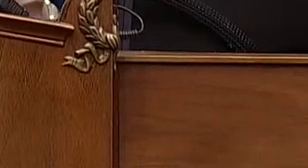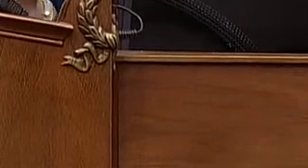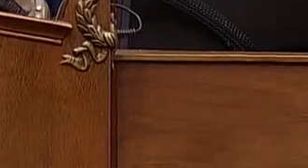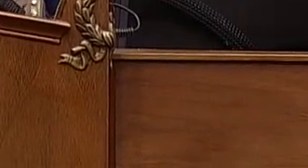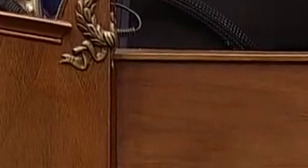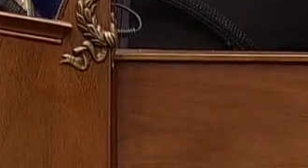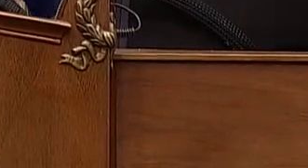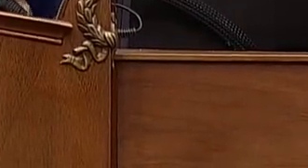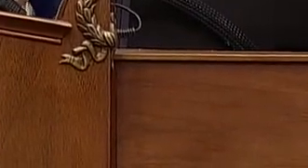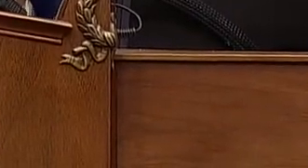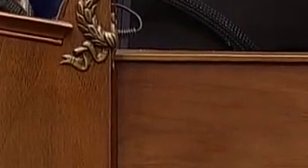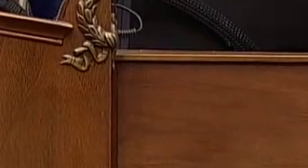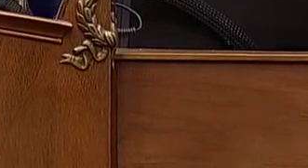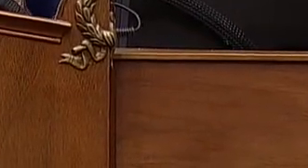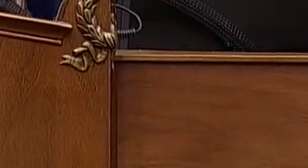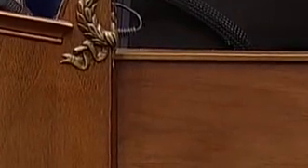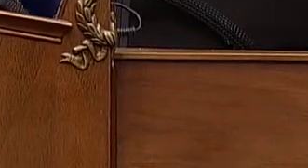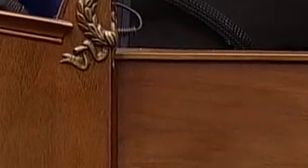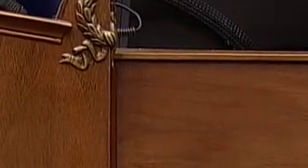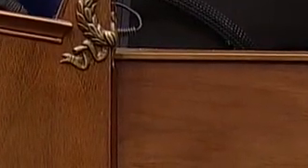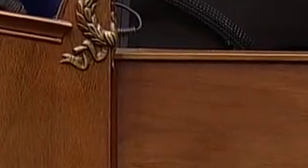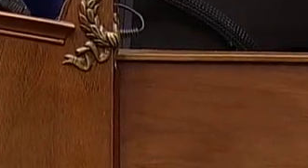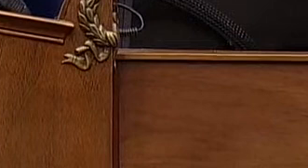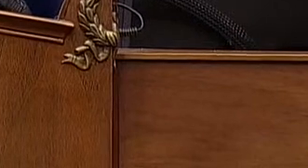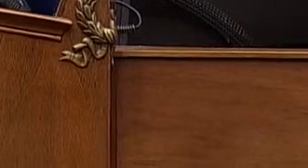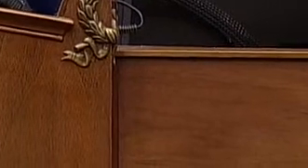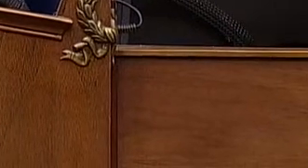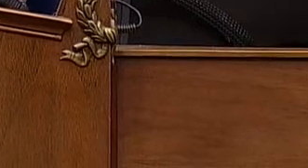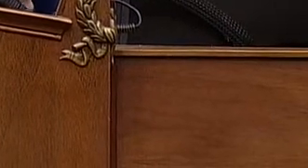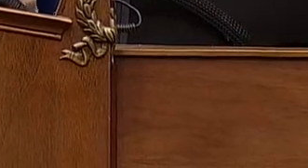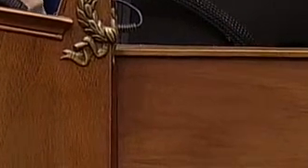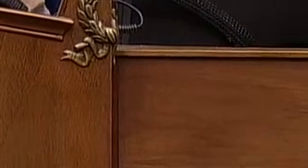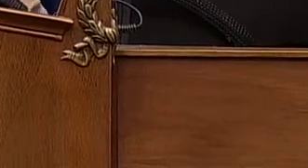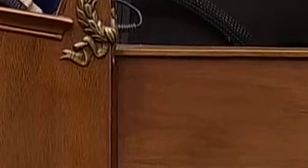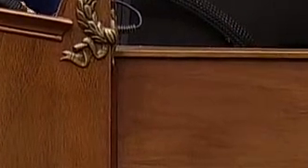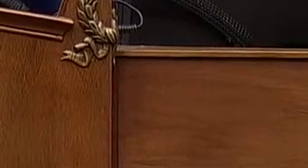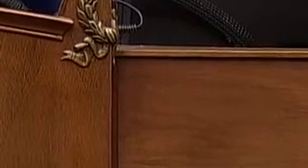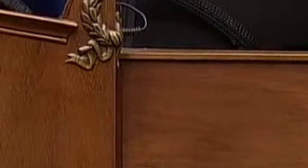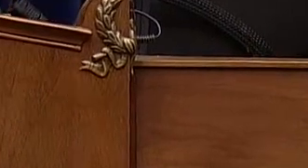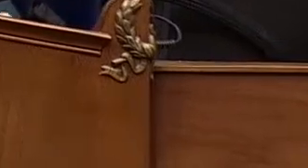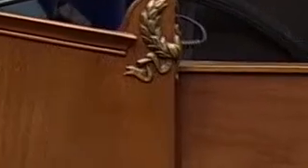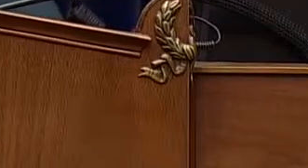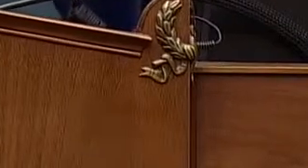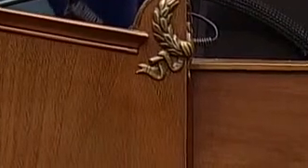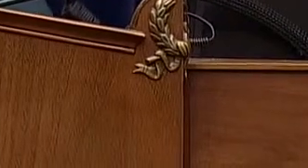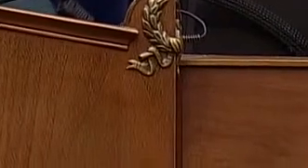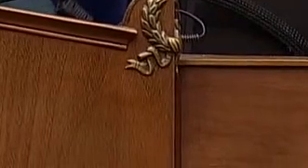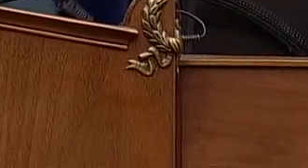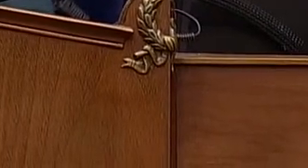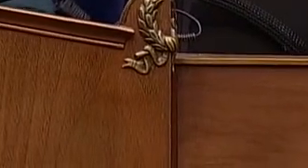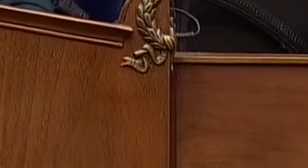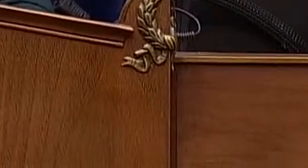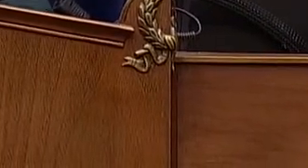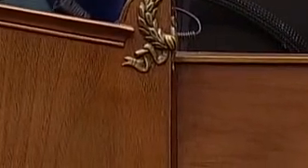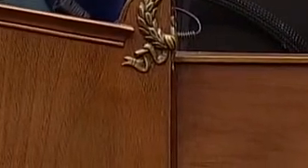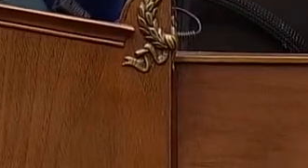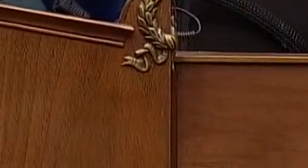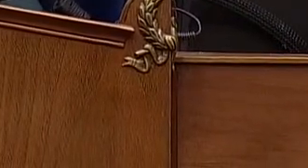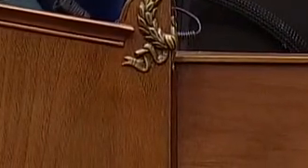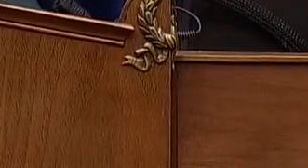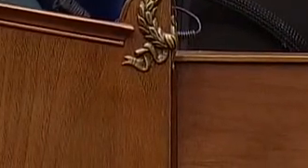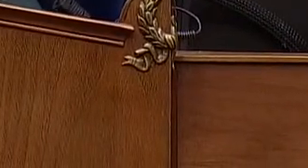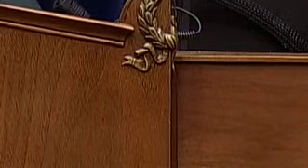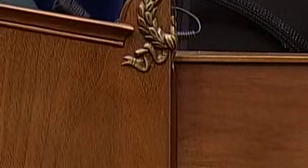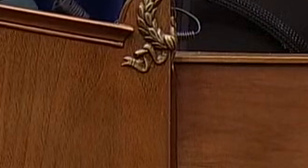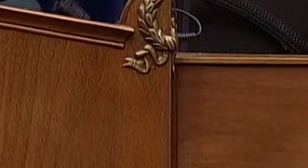diversity and history of Black political power. Today, I come to urge this committee and this Congress to